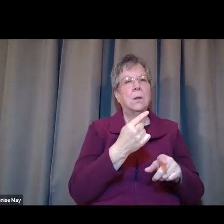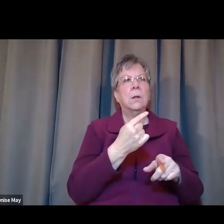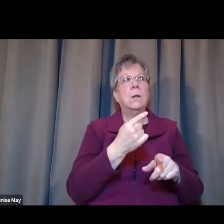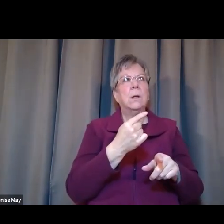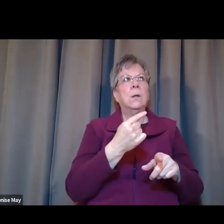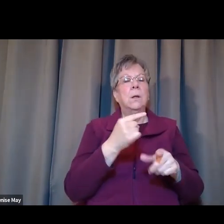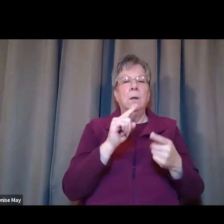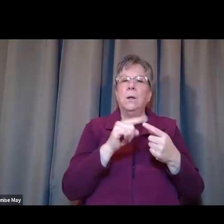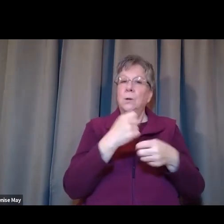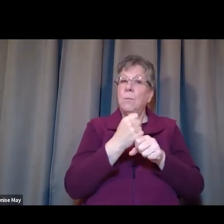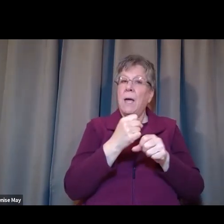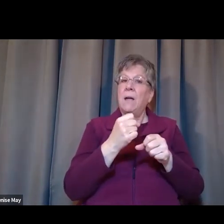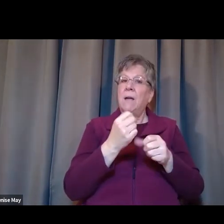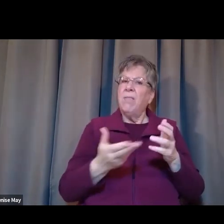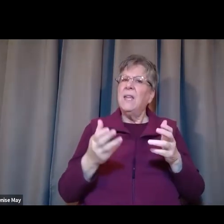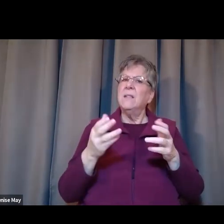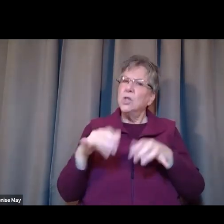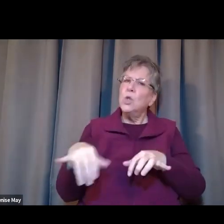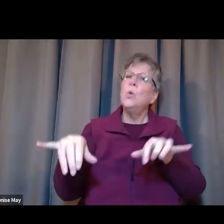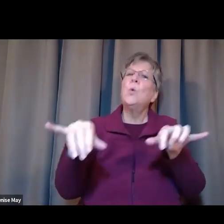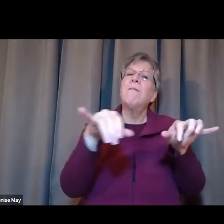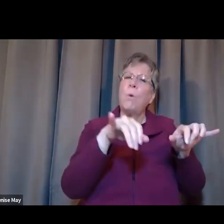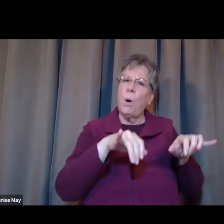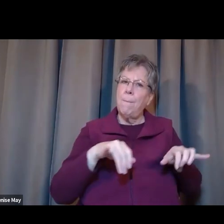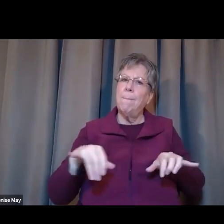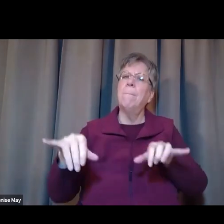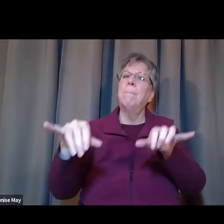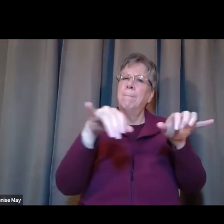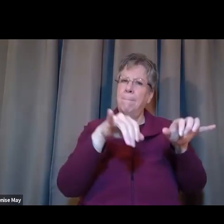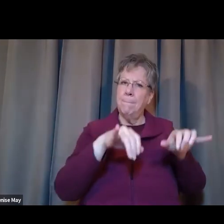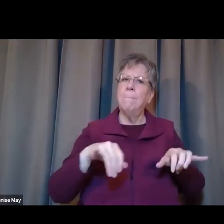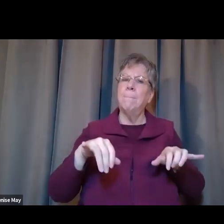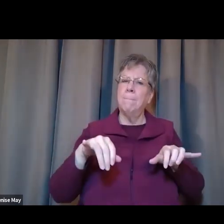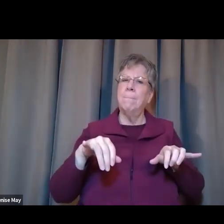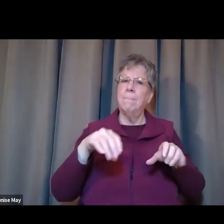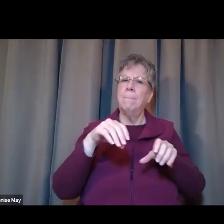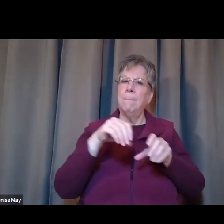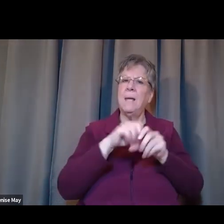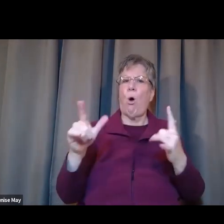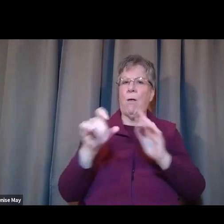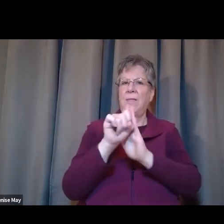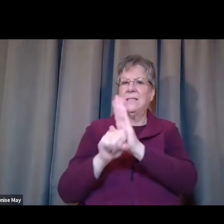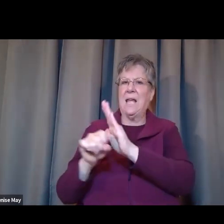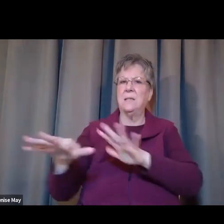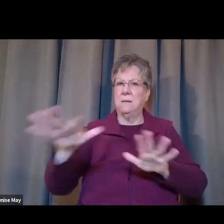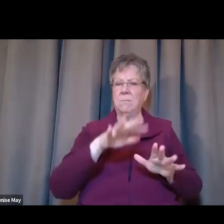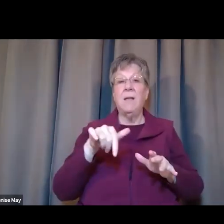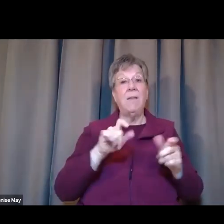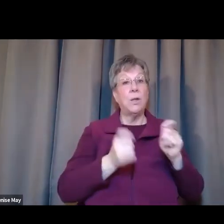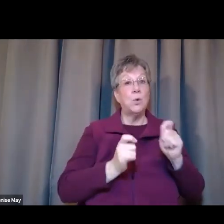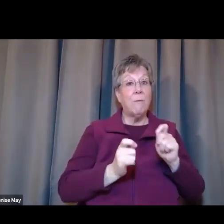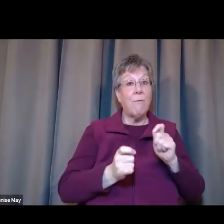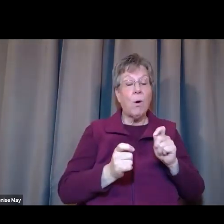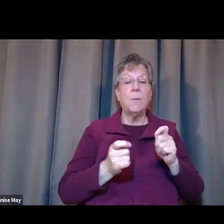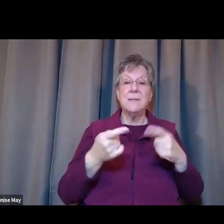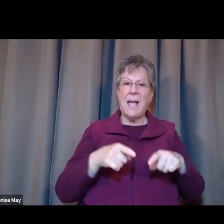largely to make things uniform or try to make them uniform across the states. These reforms often happen